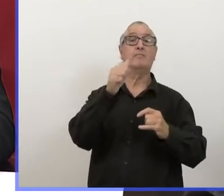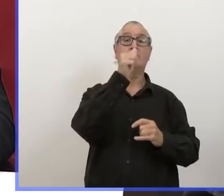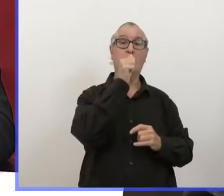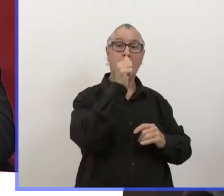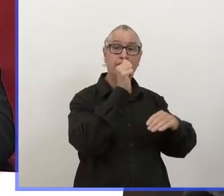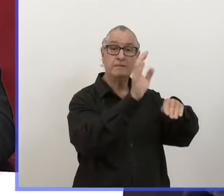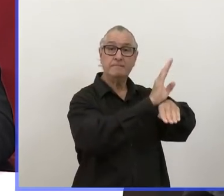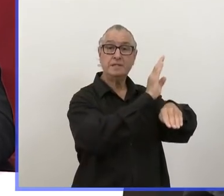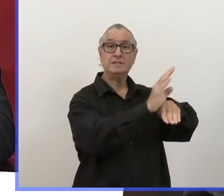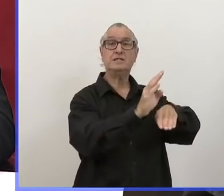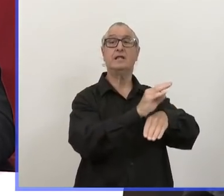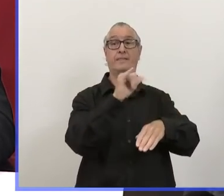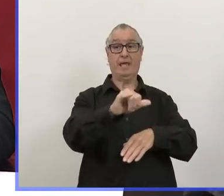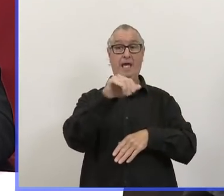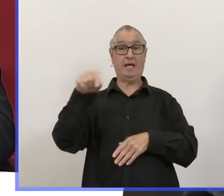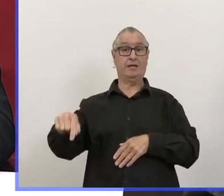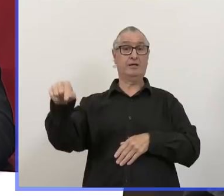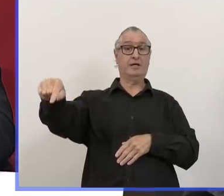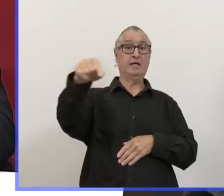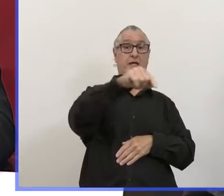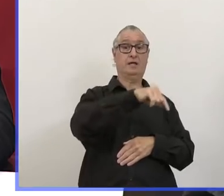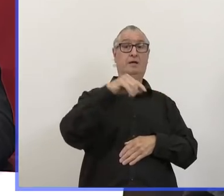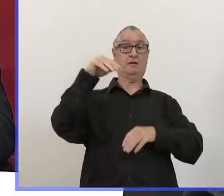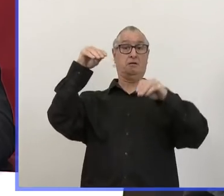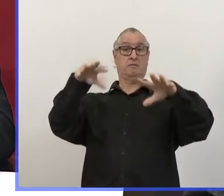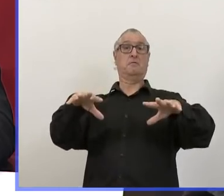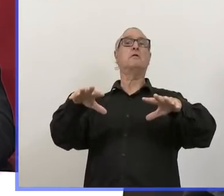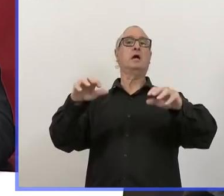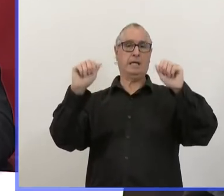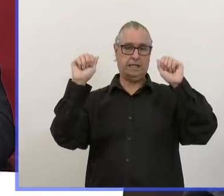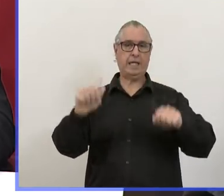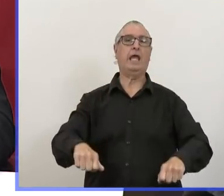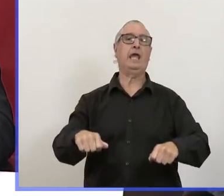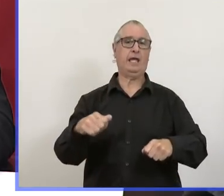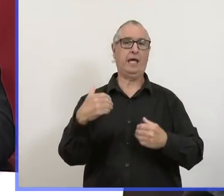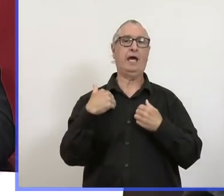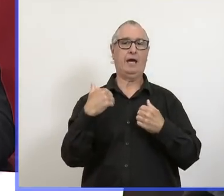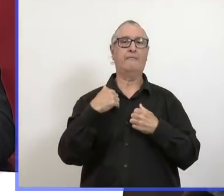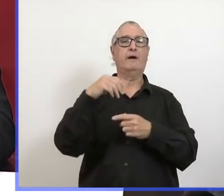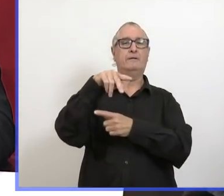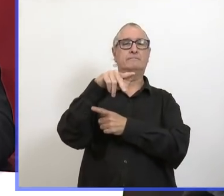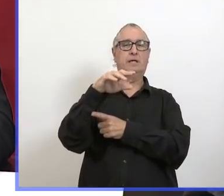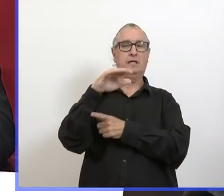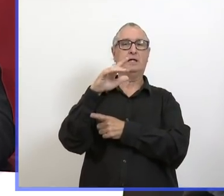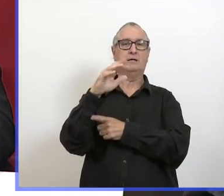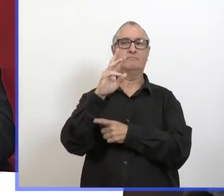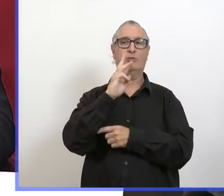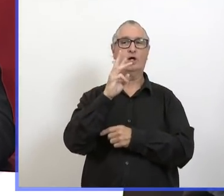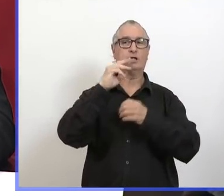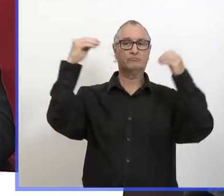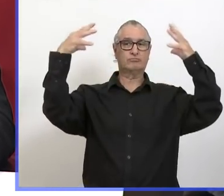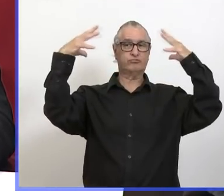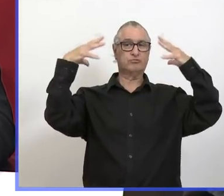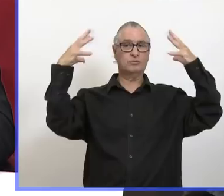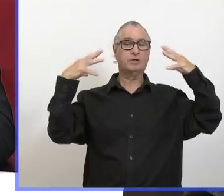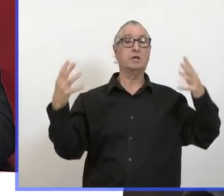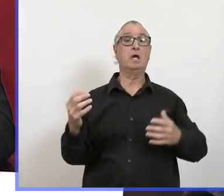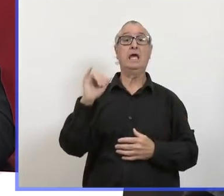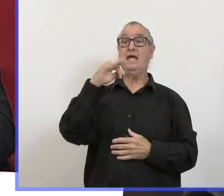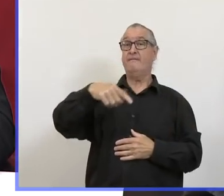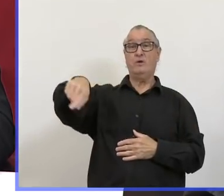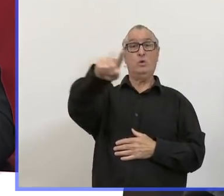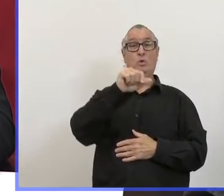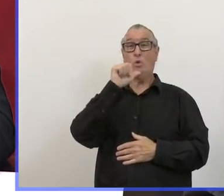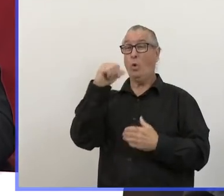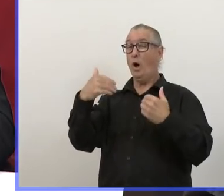are available for those who do not readily have heat relief options to them. If you have air conditioning, a pool or a